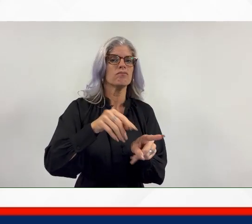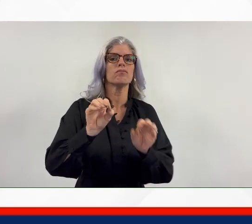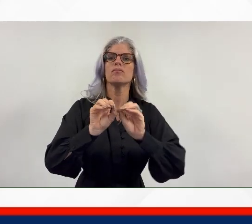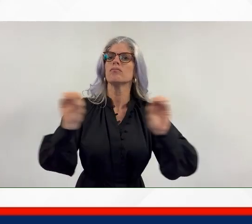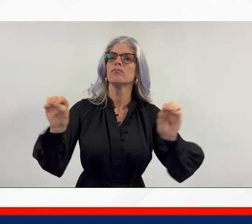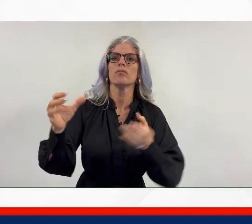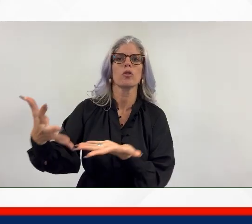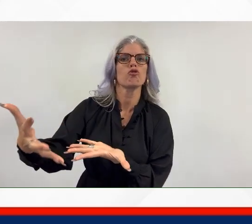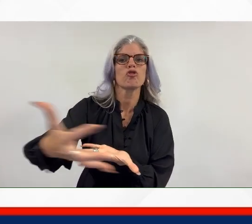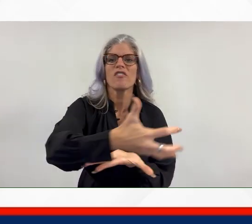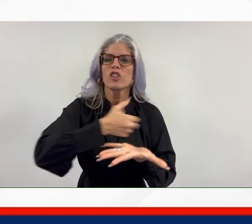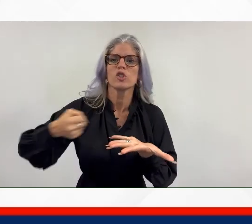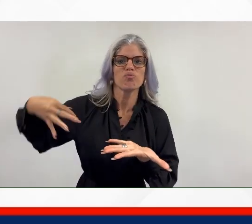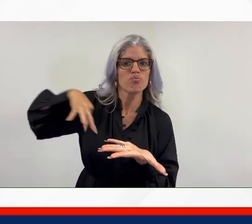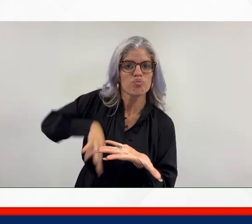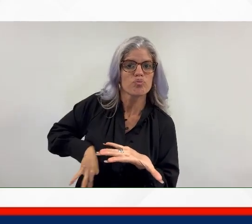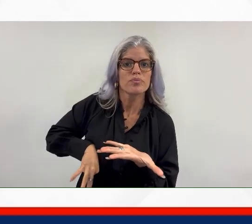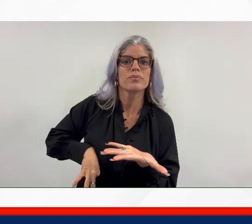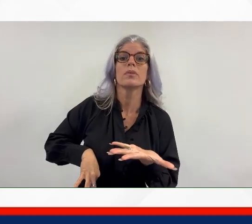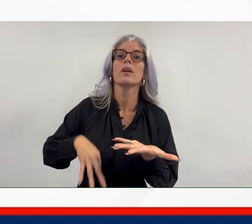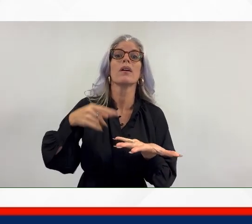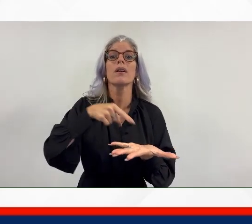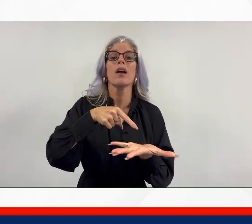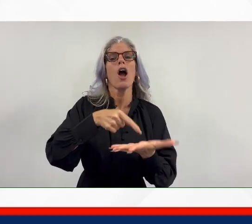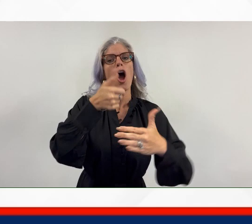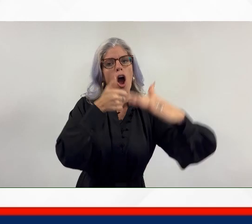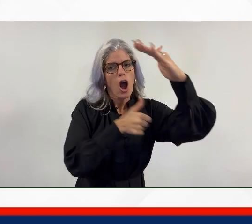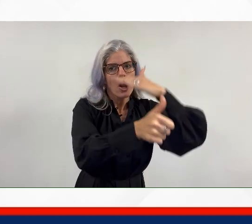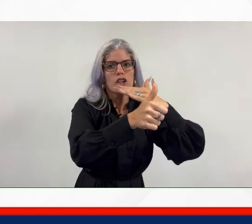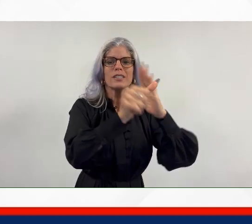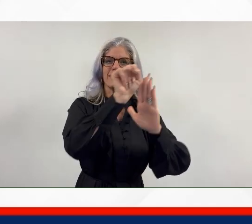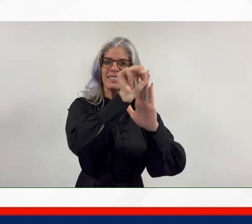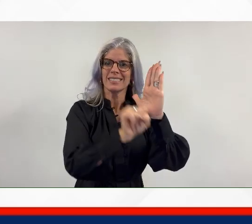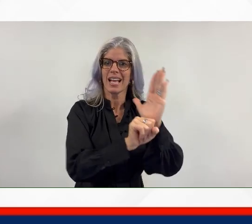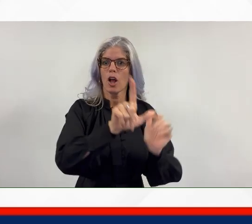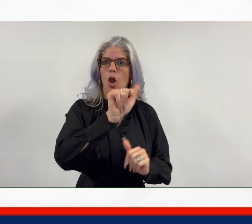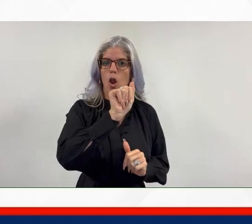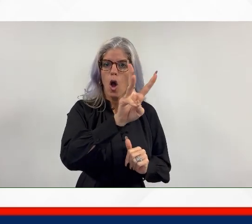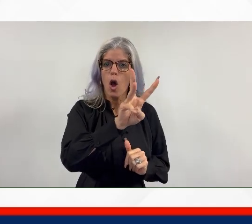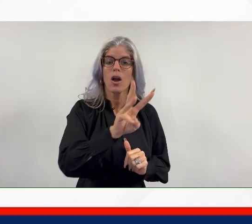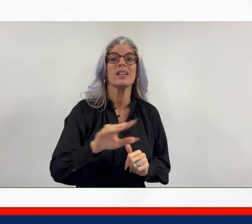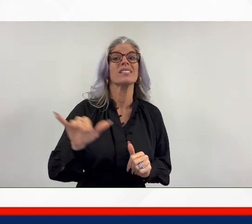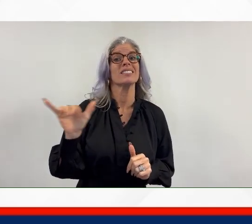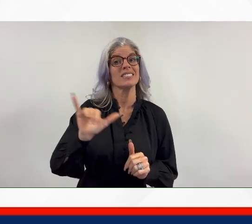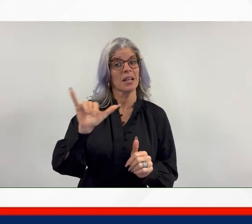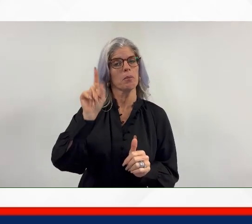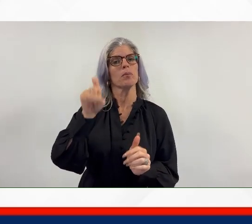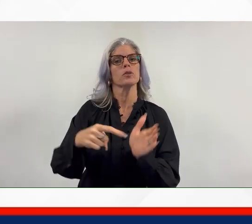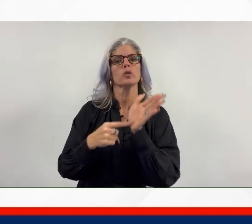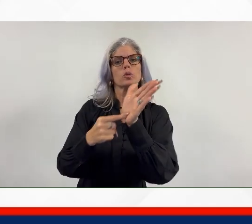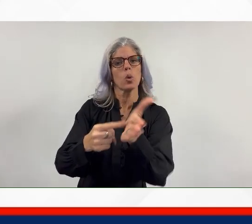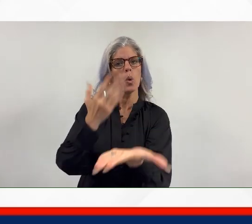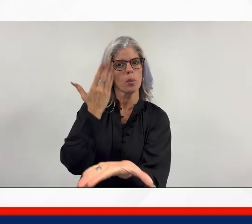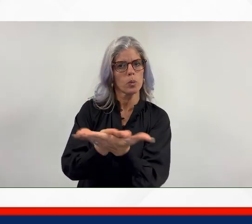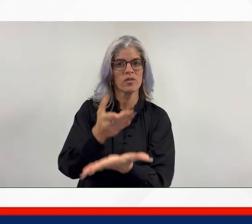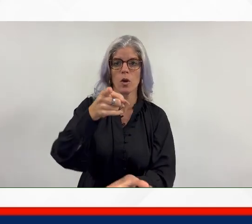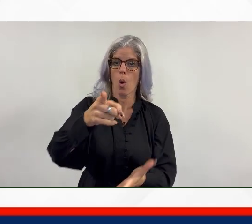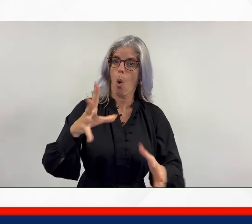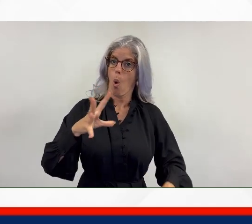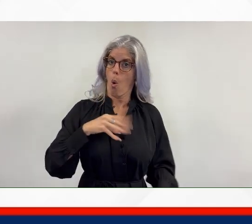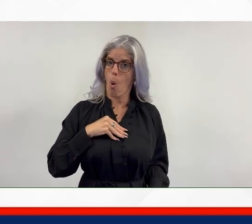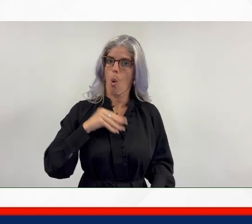organization is not required to obtain 501c3 status or tax exempt status under applicable state law, you must provide articles